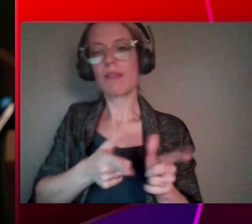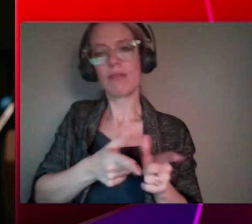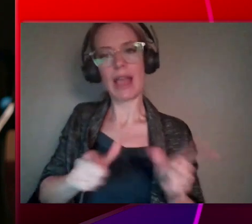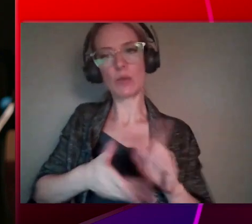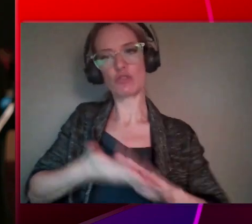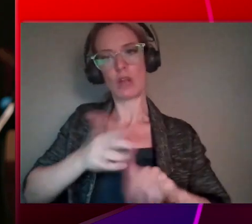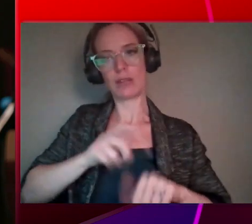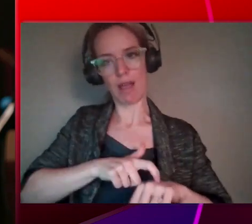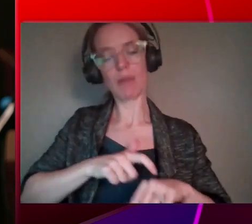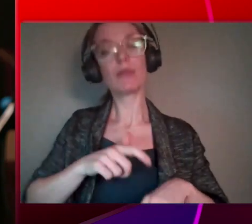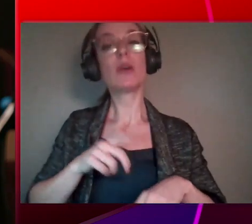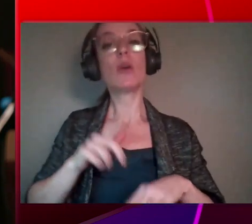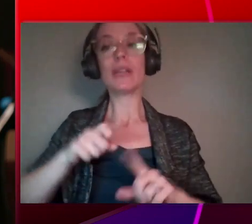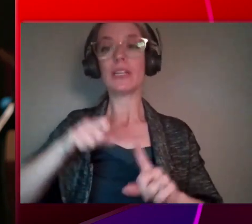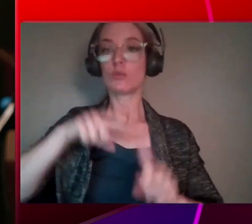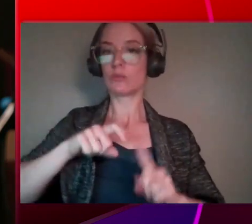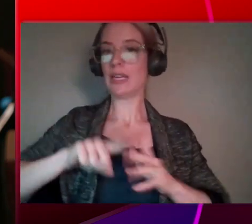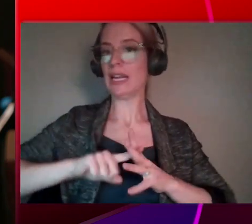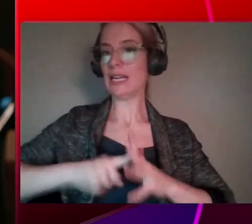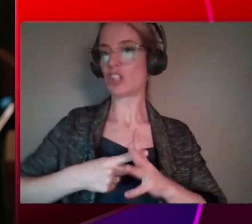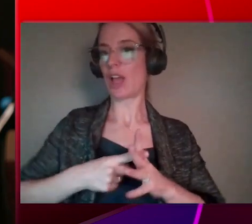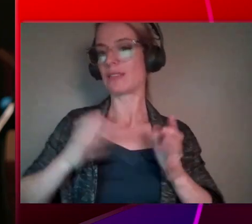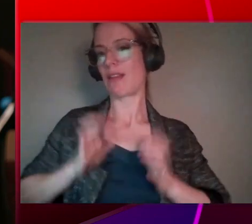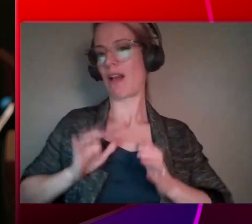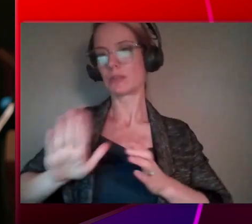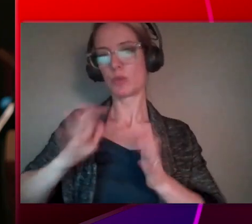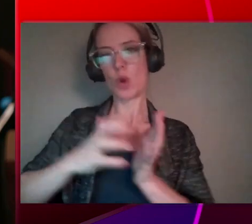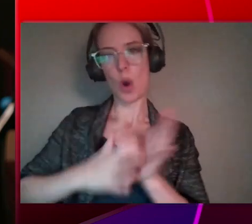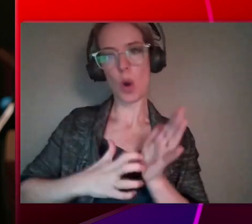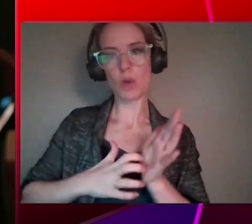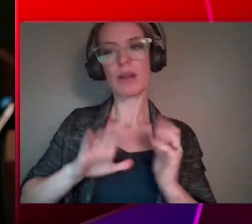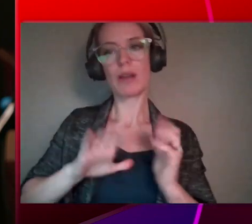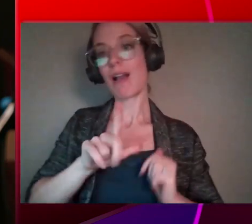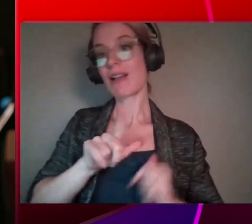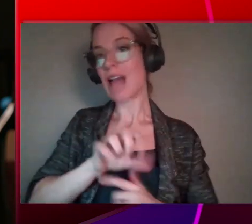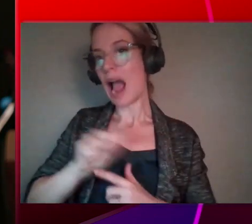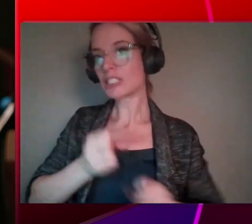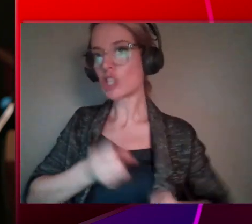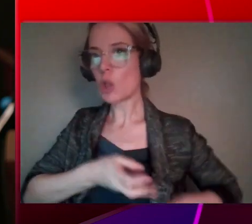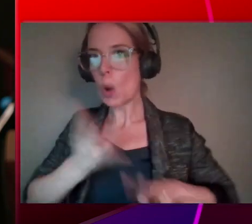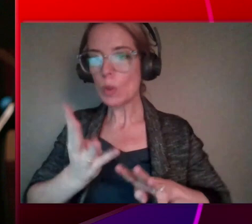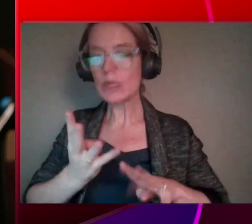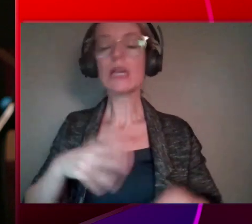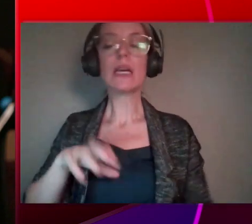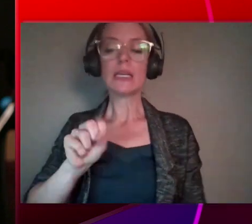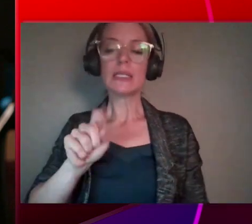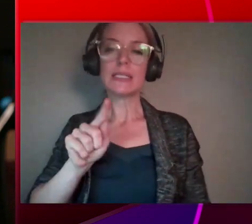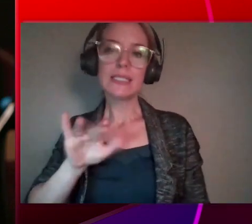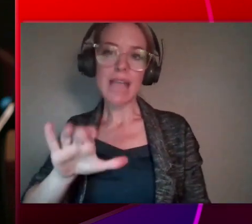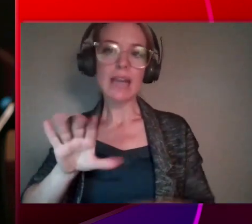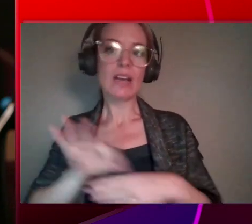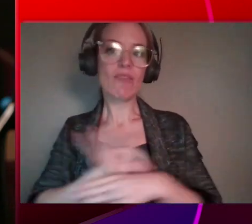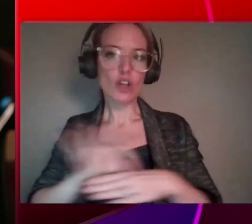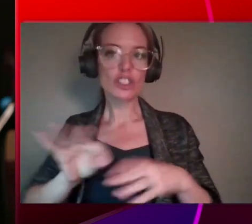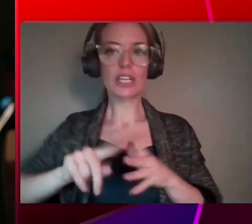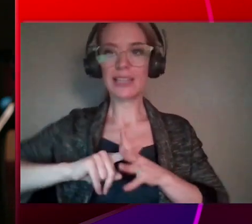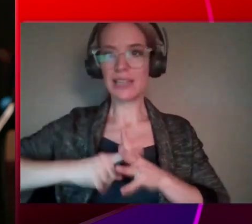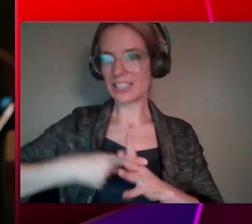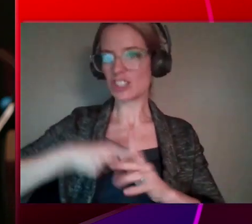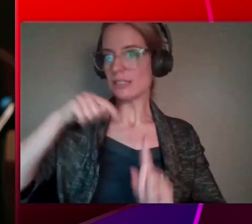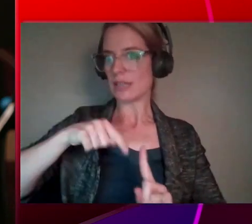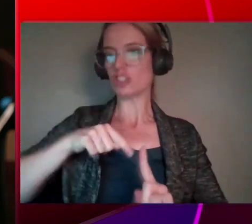initialize customer code, which does things like class loading. It does things like static function initialization, things of that